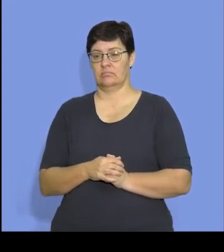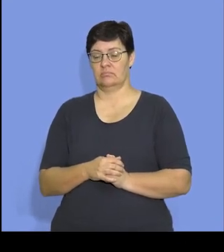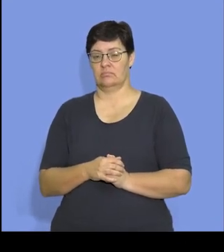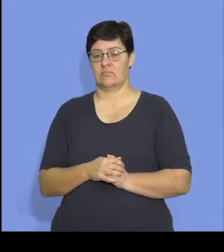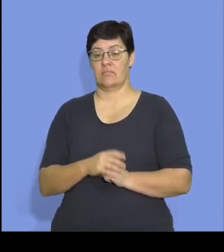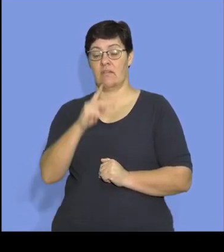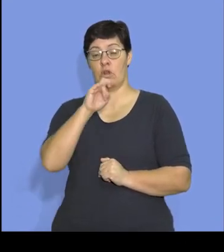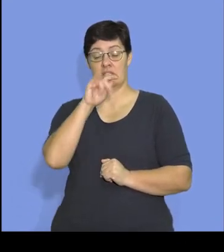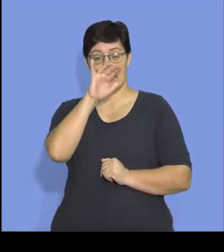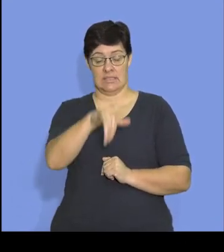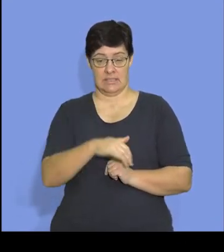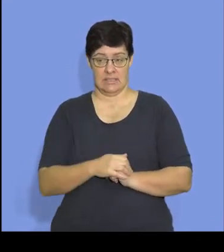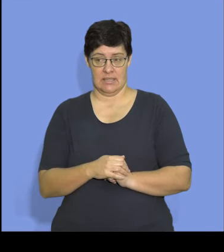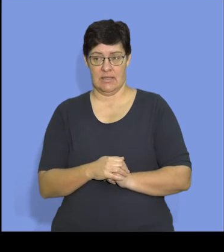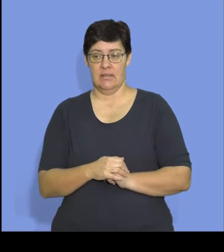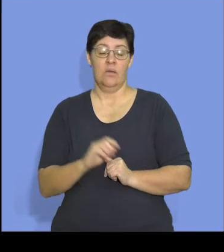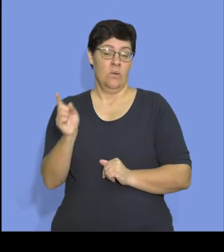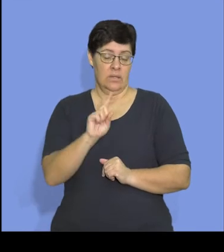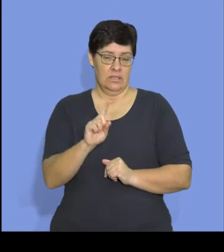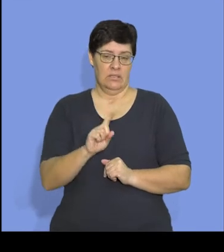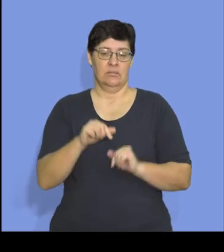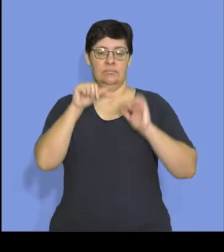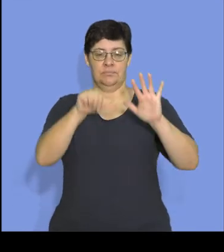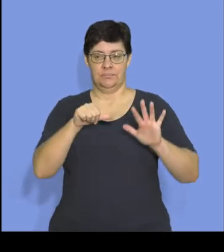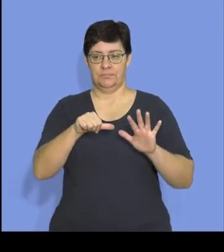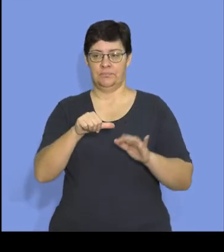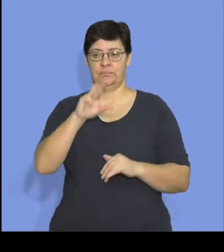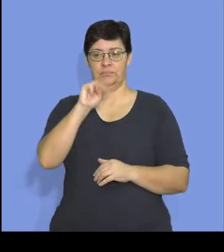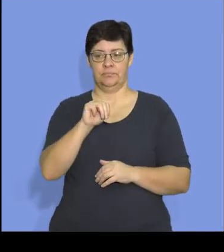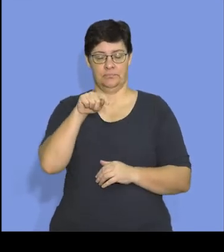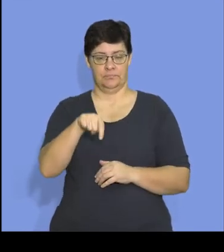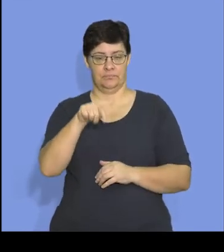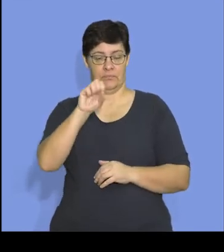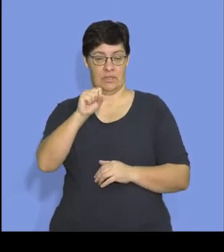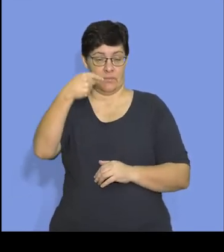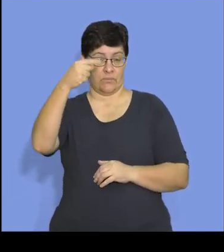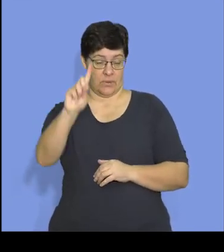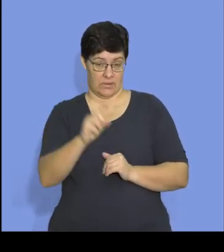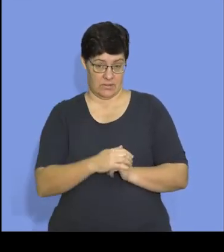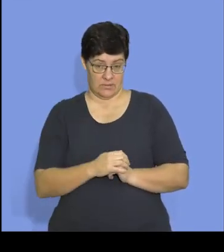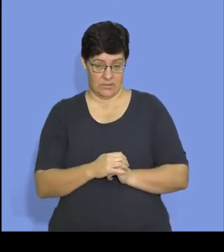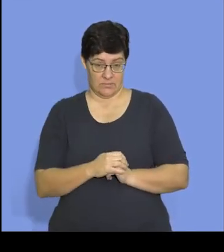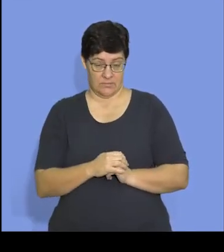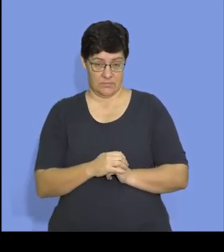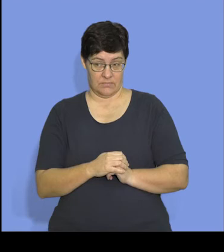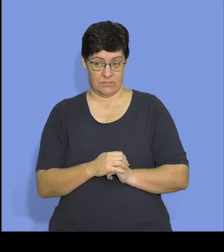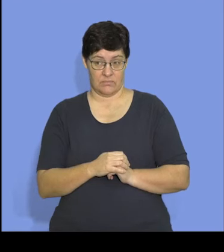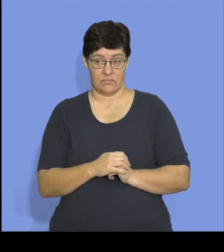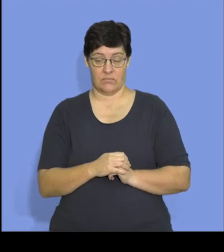initial velocity is 16 meters per second. I'm going to come back to my